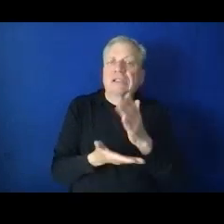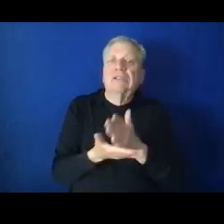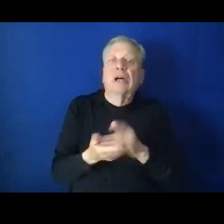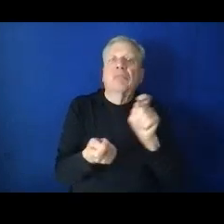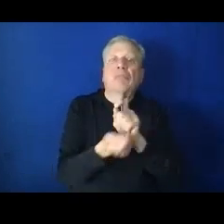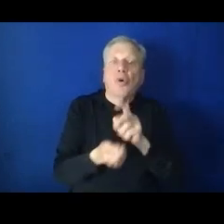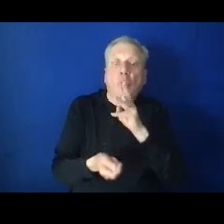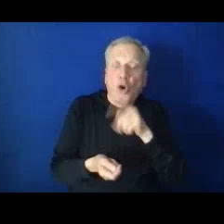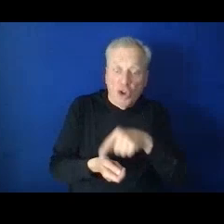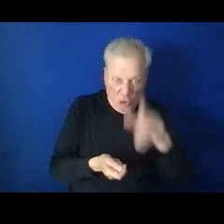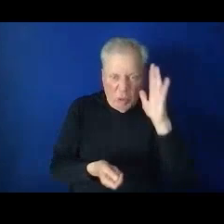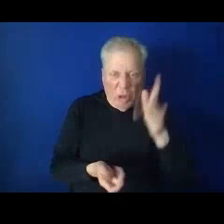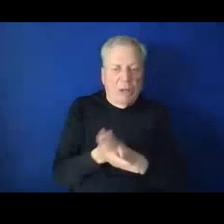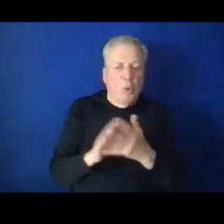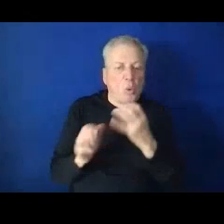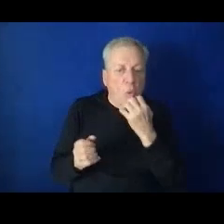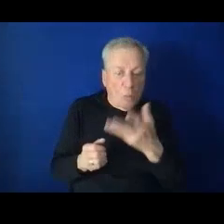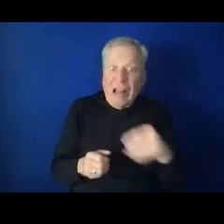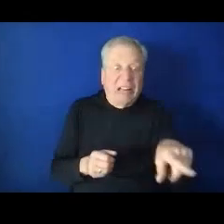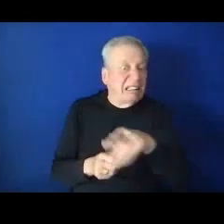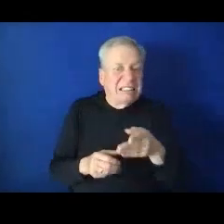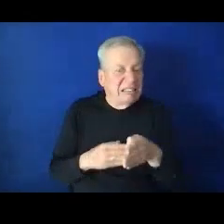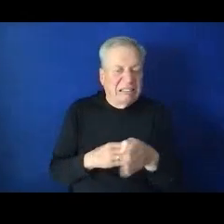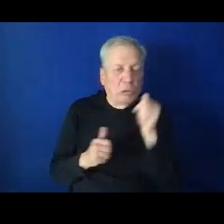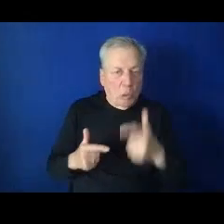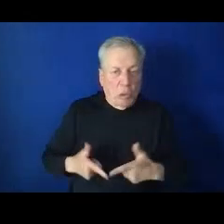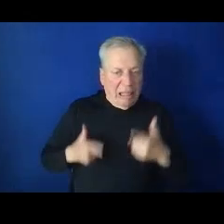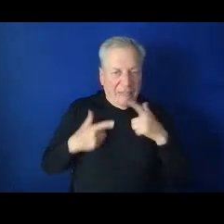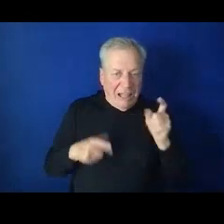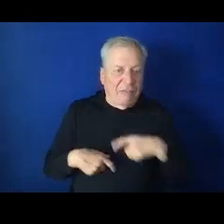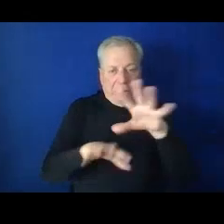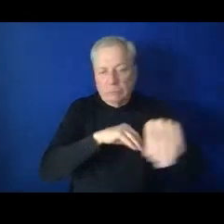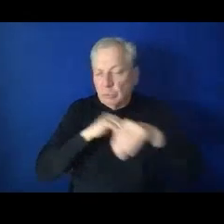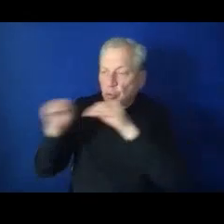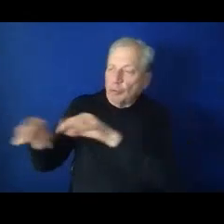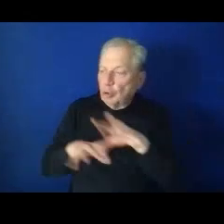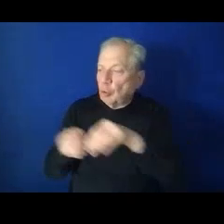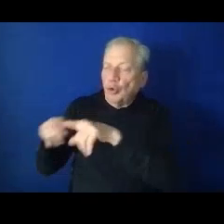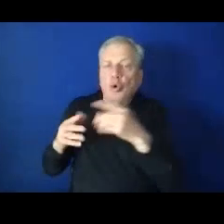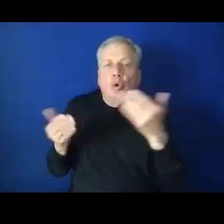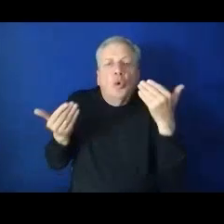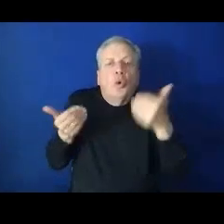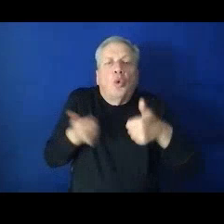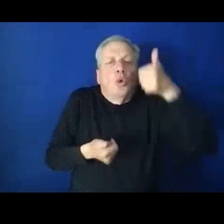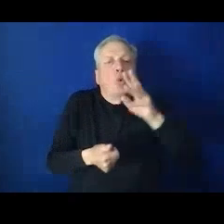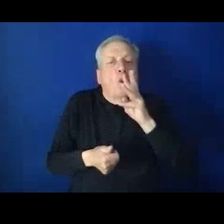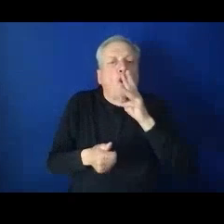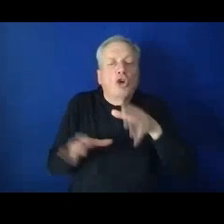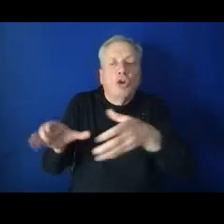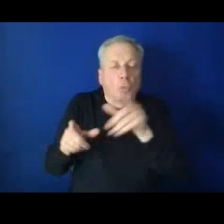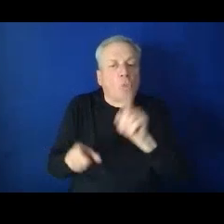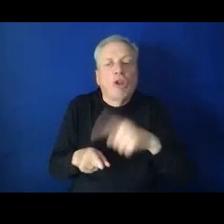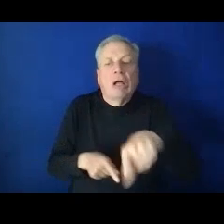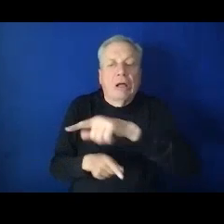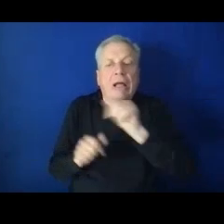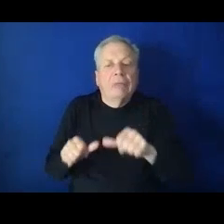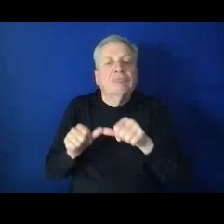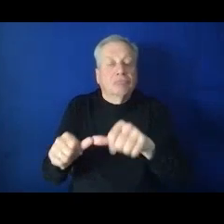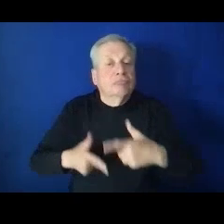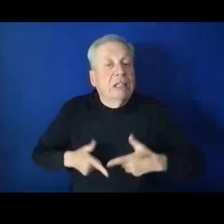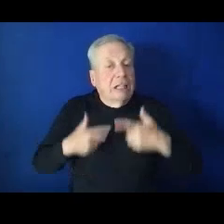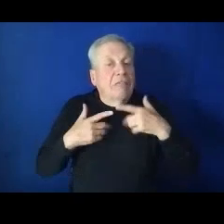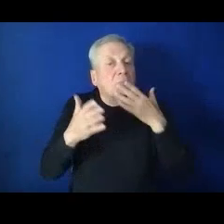warmer and those species aren't going to live in those waters. So we're moving them perhaps up to cooler climate, cooler waters where they can survive